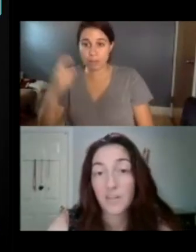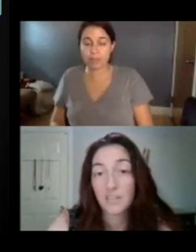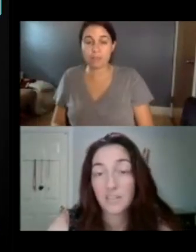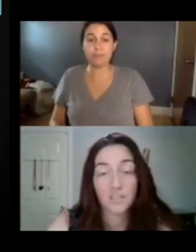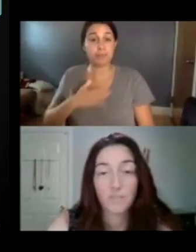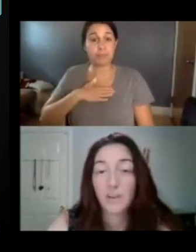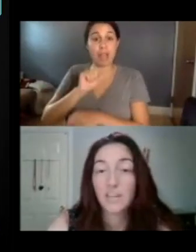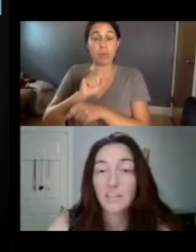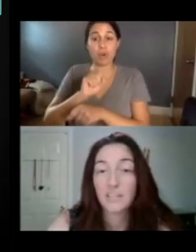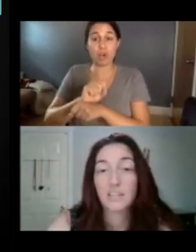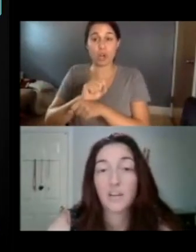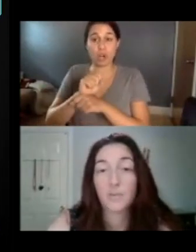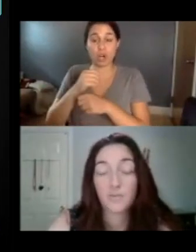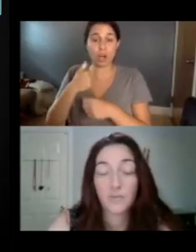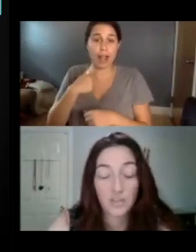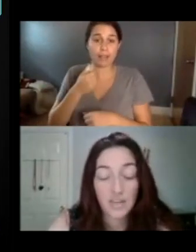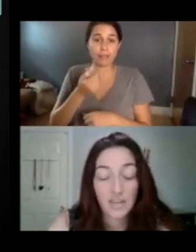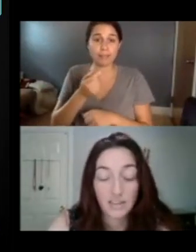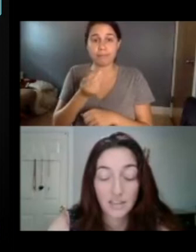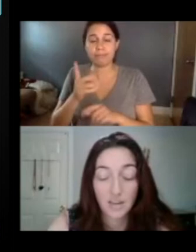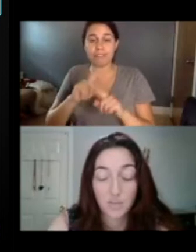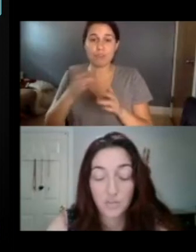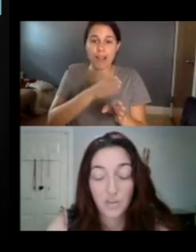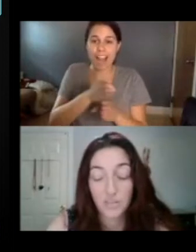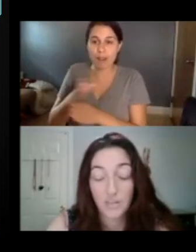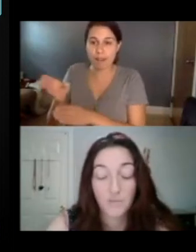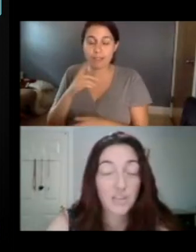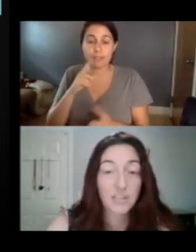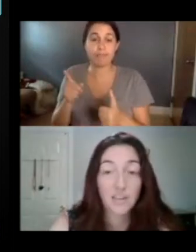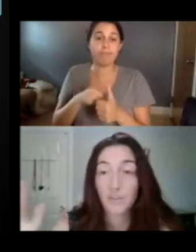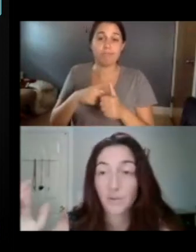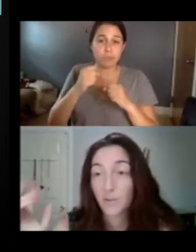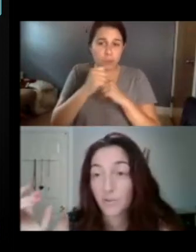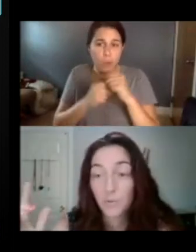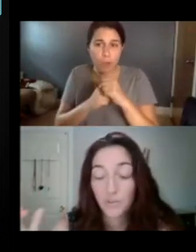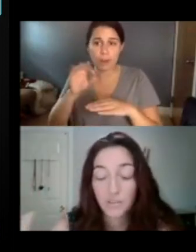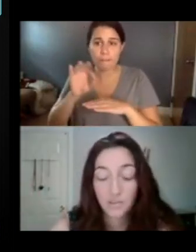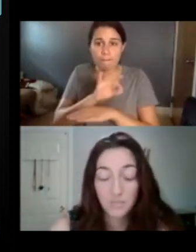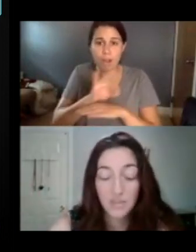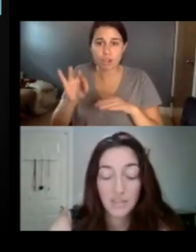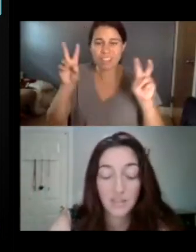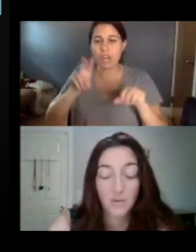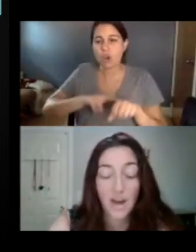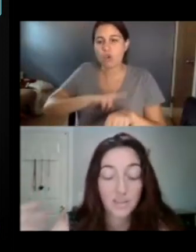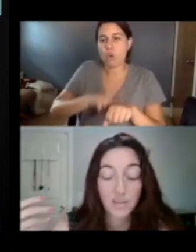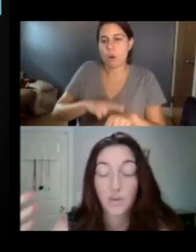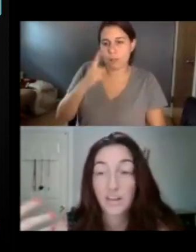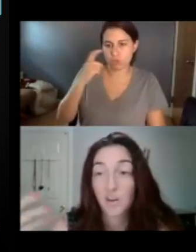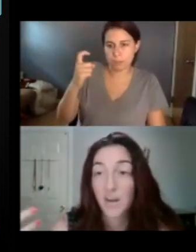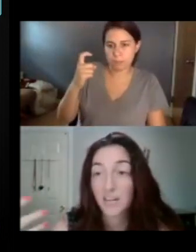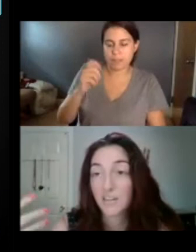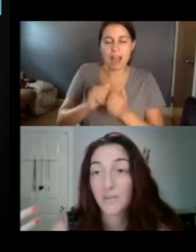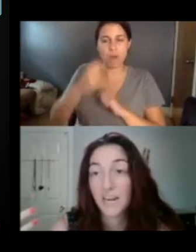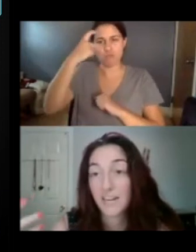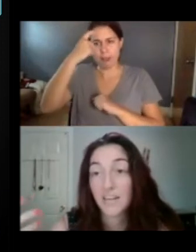main areas. So first looking at the structure and function of so-called normal dreams. So how does our brain